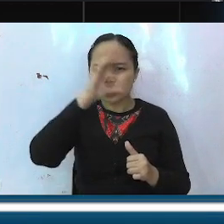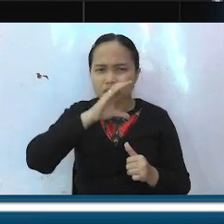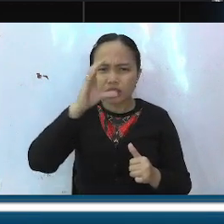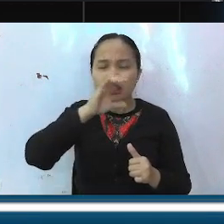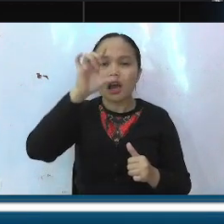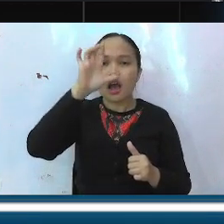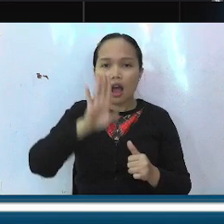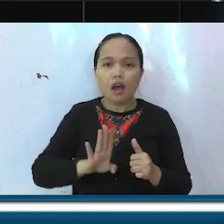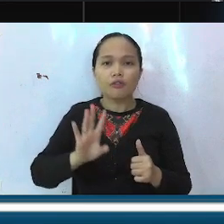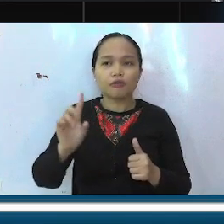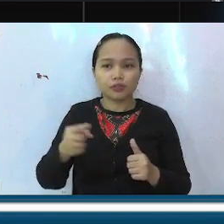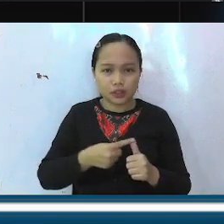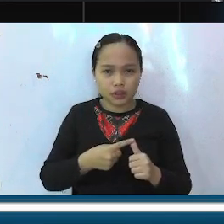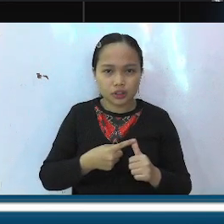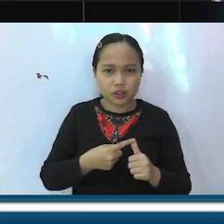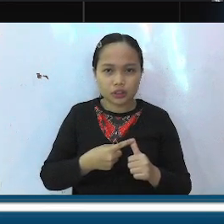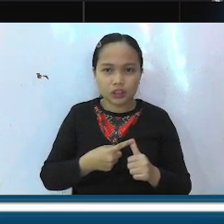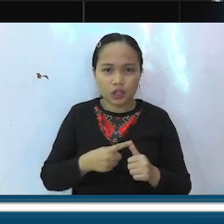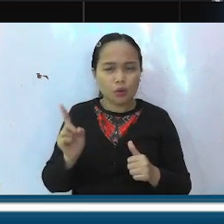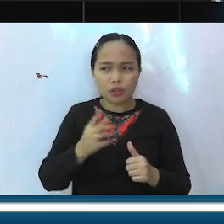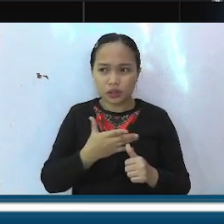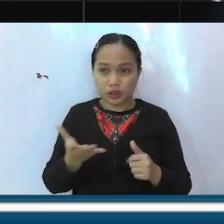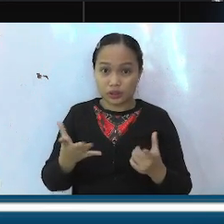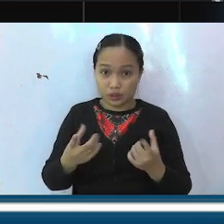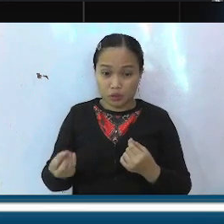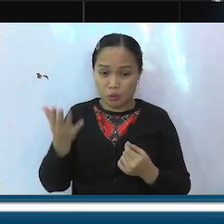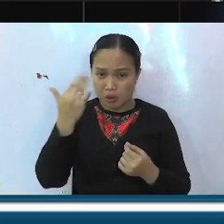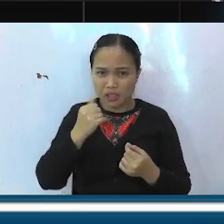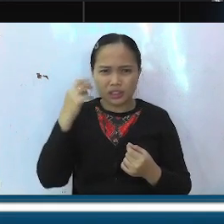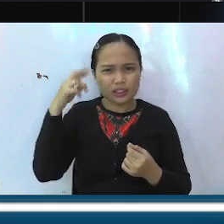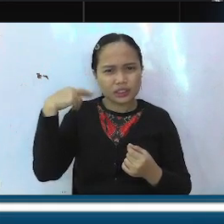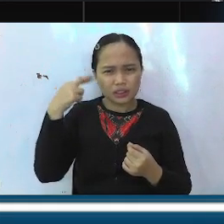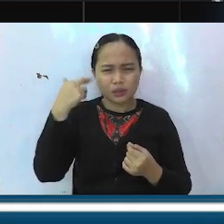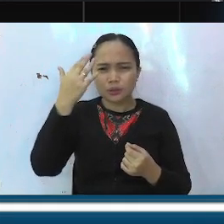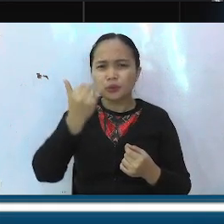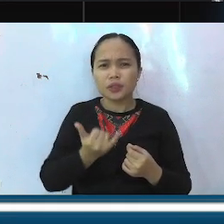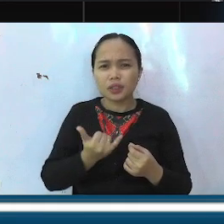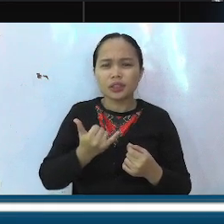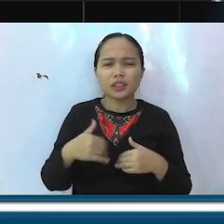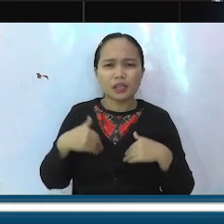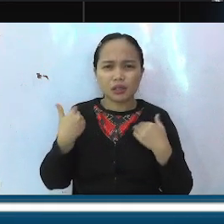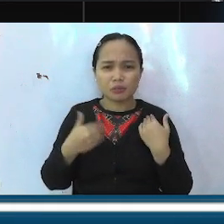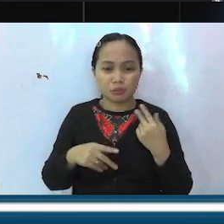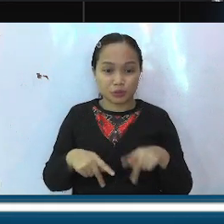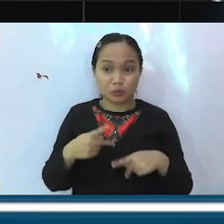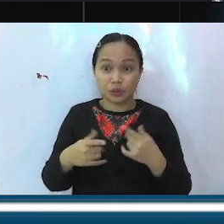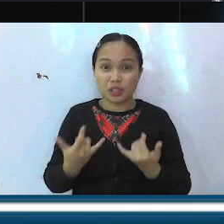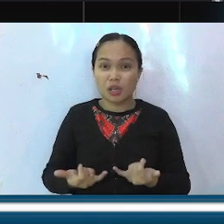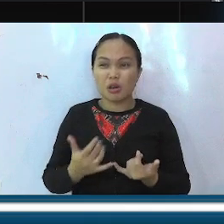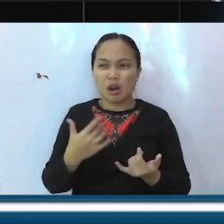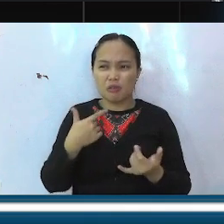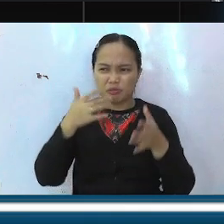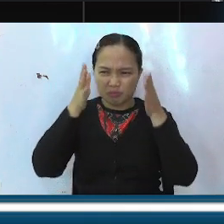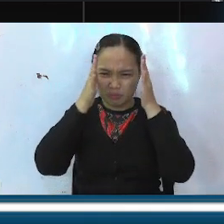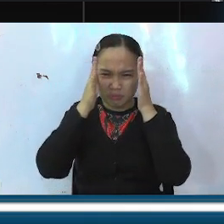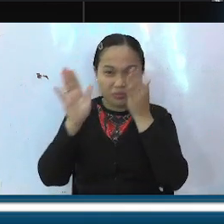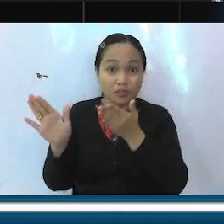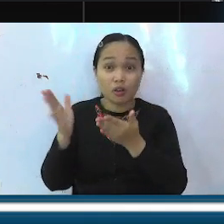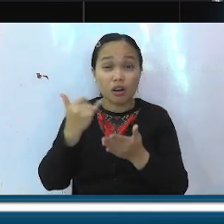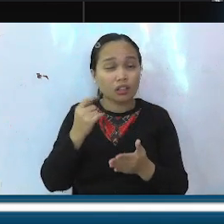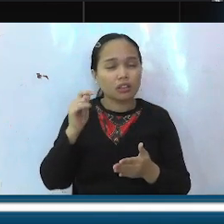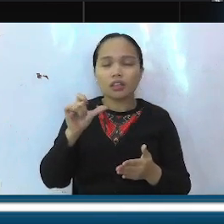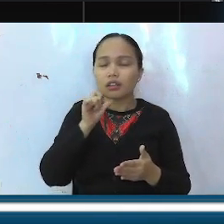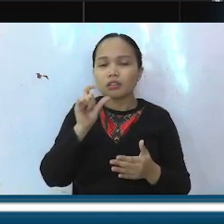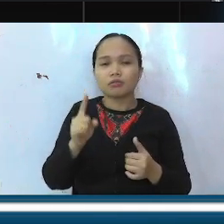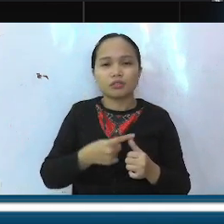God first. Yes. You know, why do you have to? The reason why they're young people today are being sidetracked because they're not seeking God